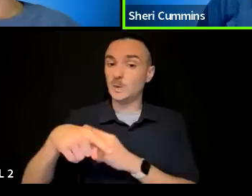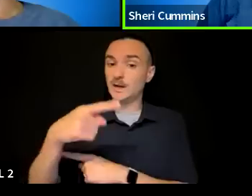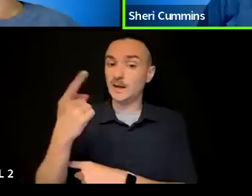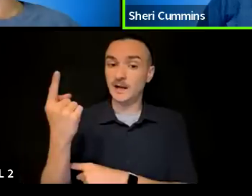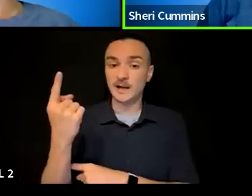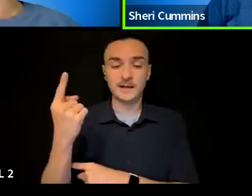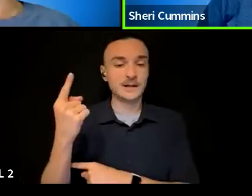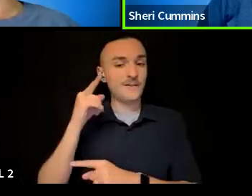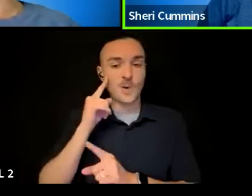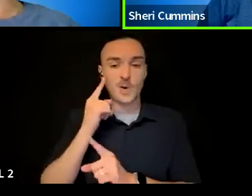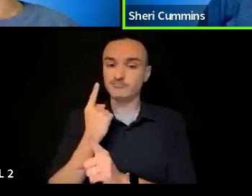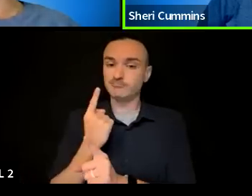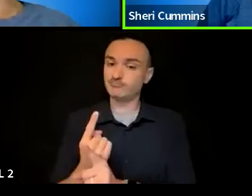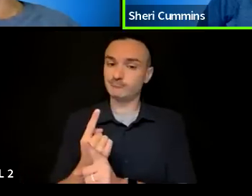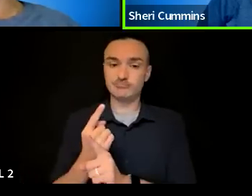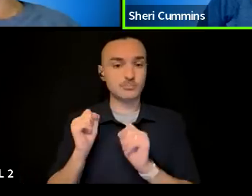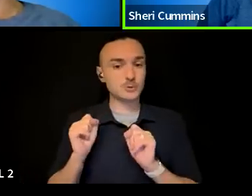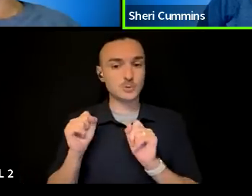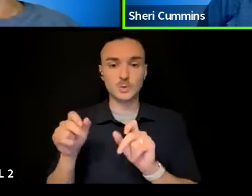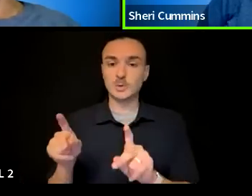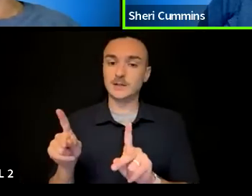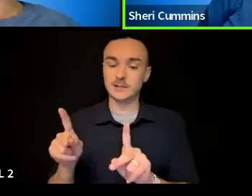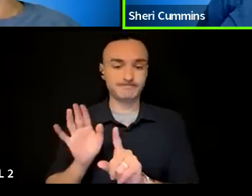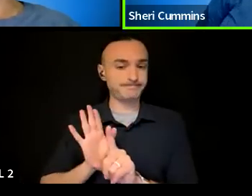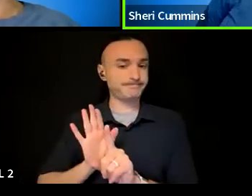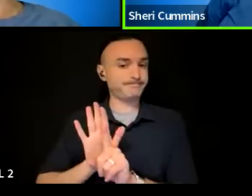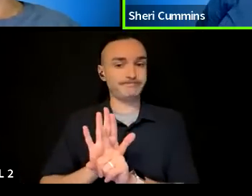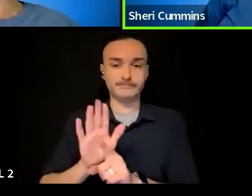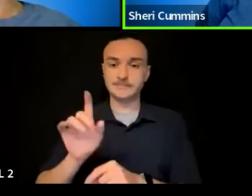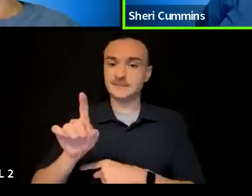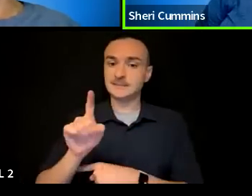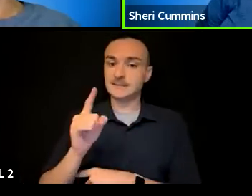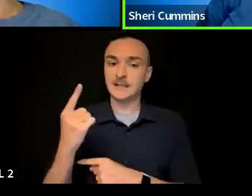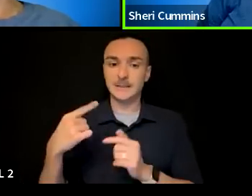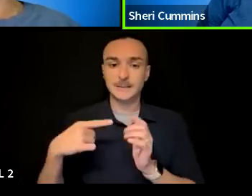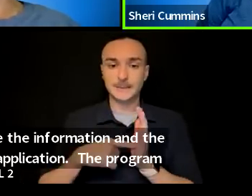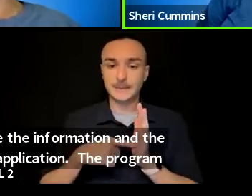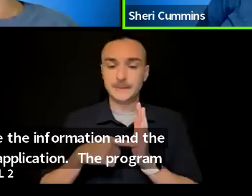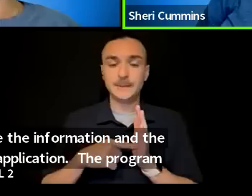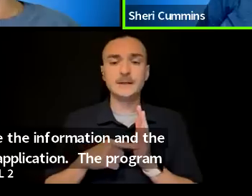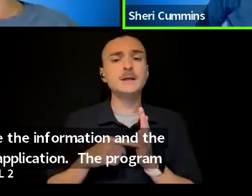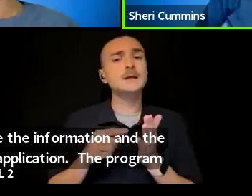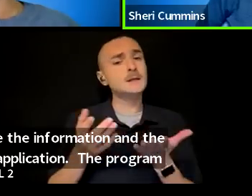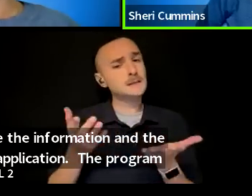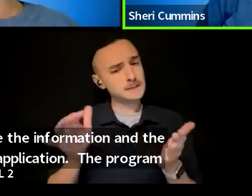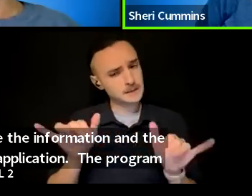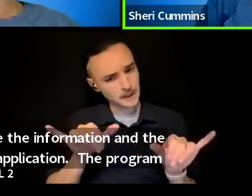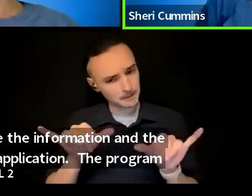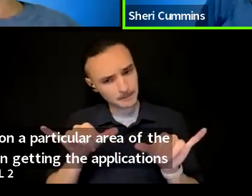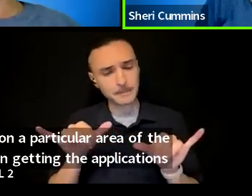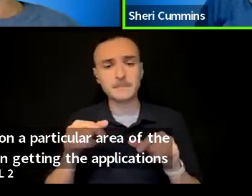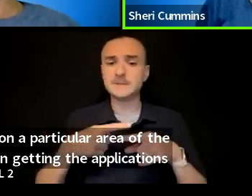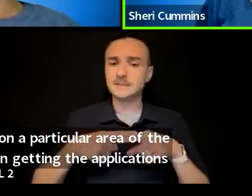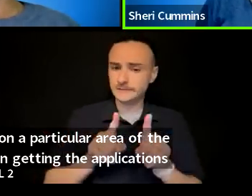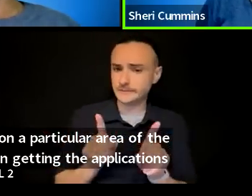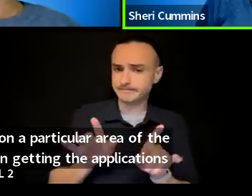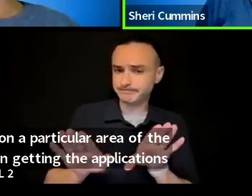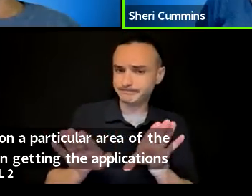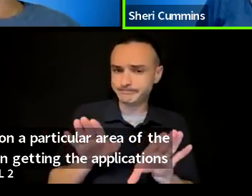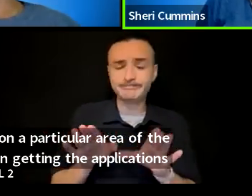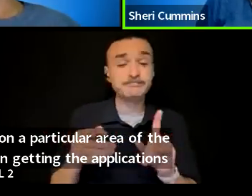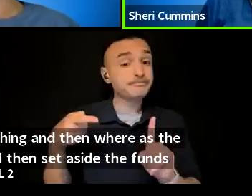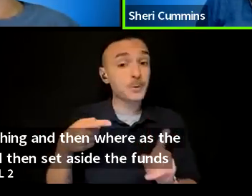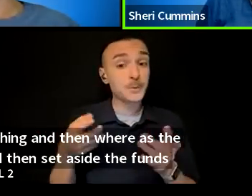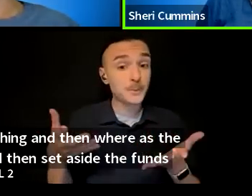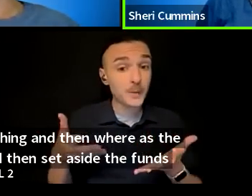to that opportunity. So it's an opportunity-specific due date. So some similarities, some differences. Really, you're just going out there, finding the thing